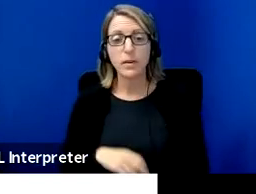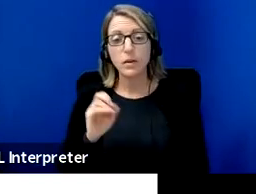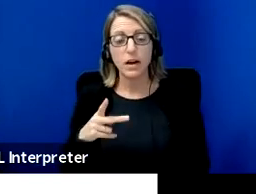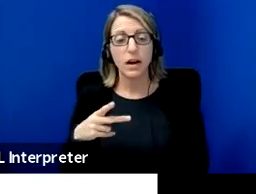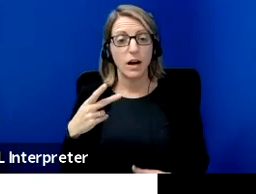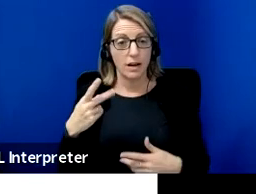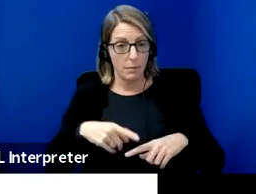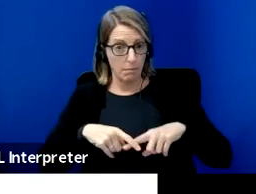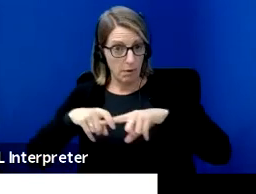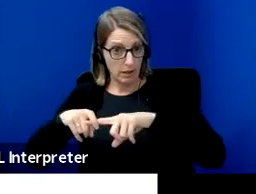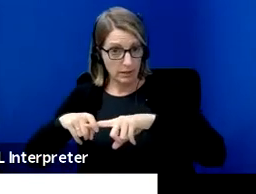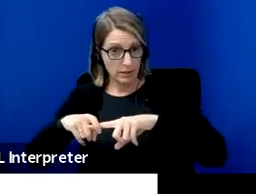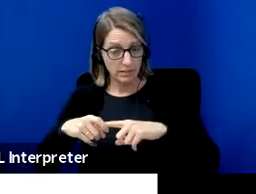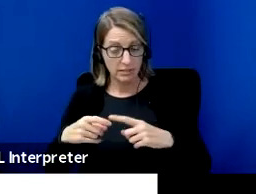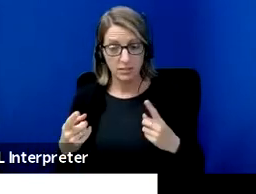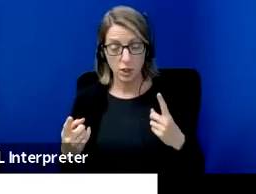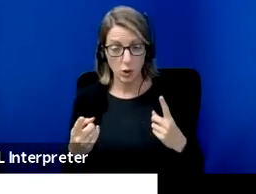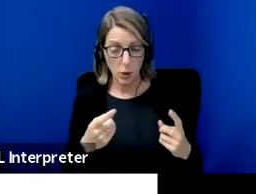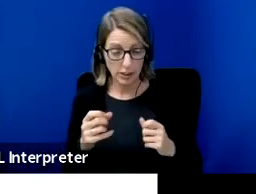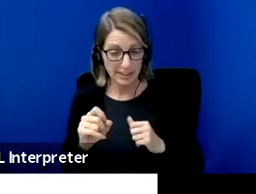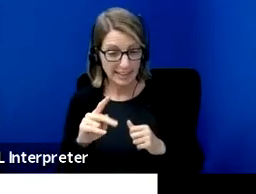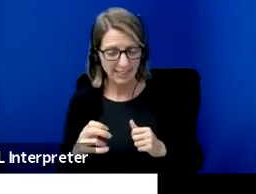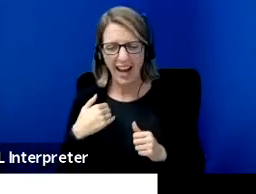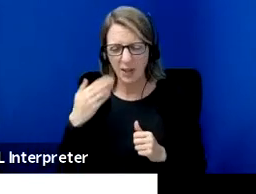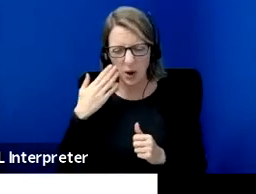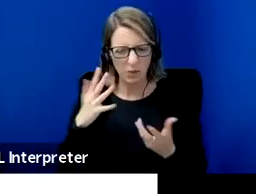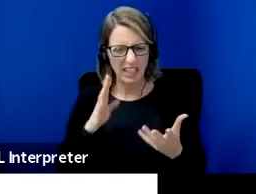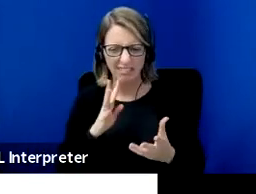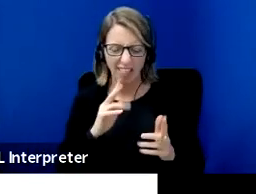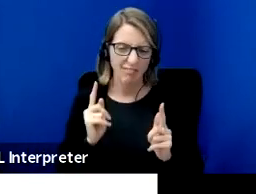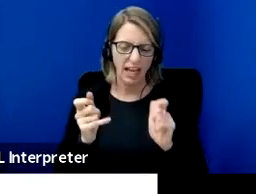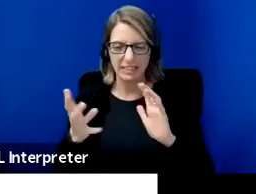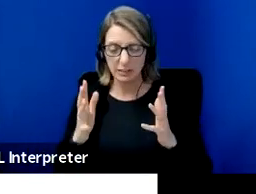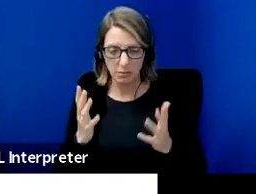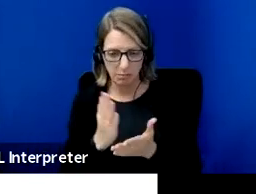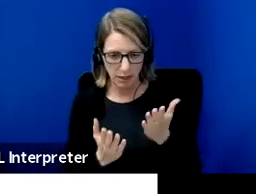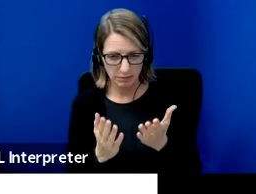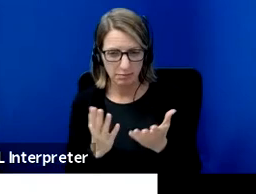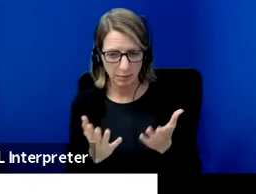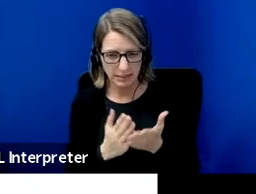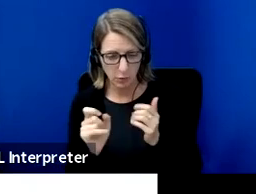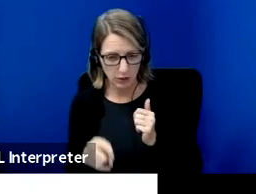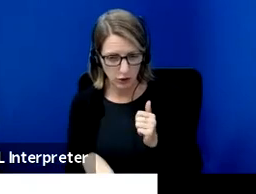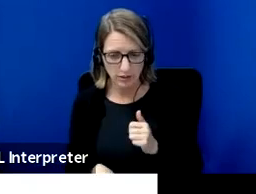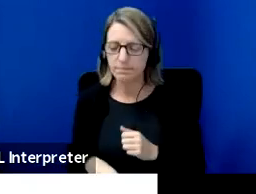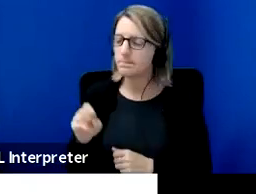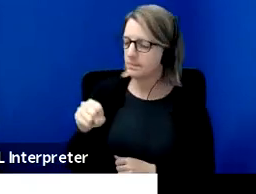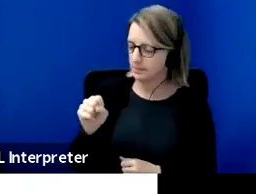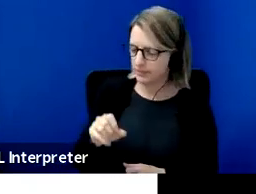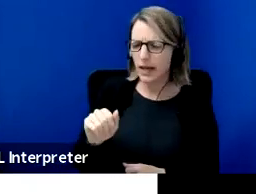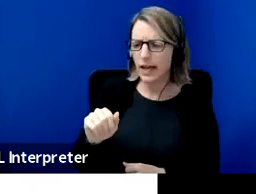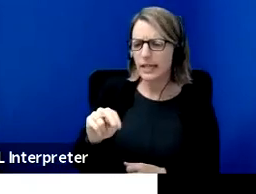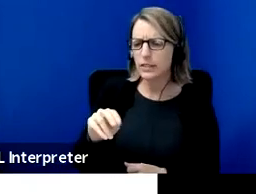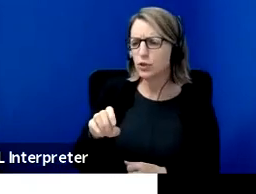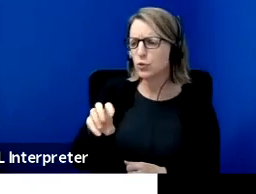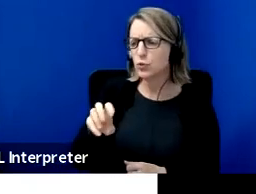there and see if there's any questions, Steve. I know I went a little fast, so there might be some questions. Yeah, so one of them would be, Andrew, if a teacher were on the